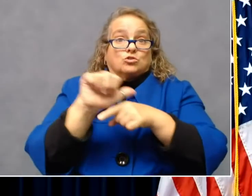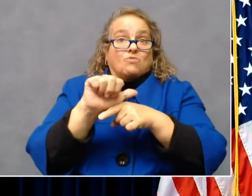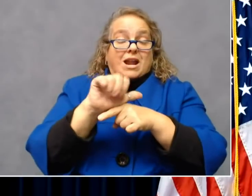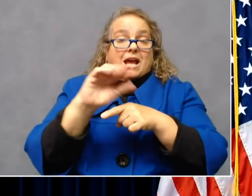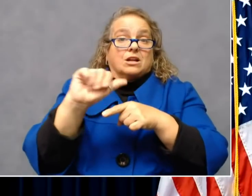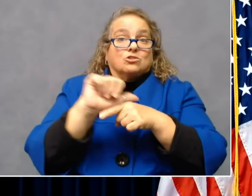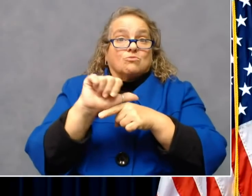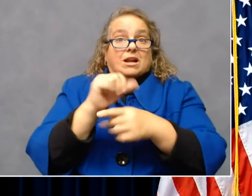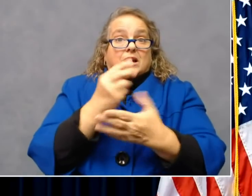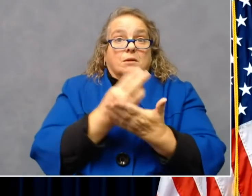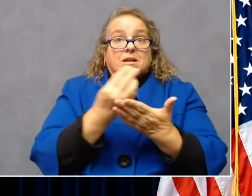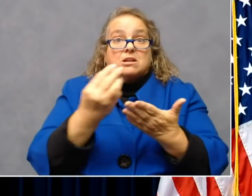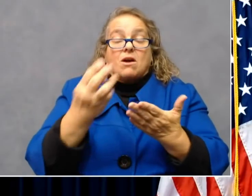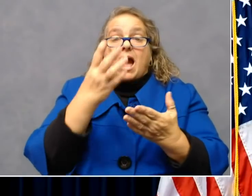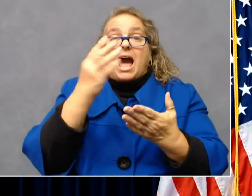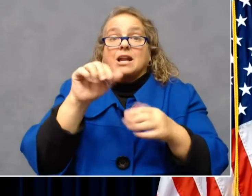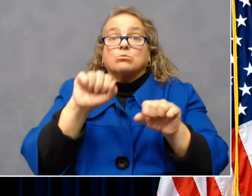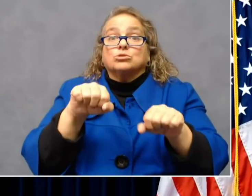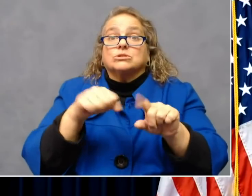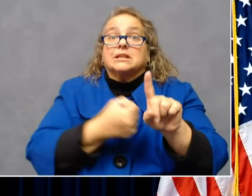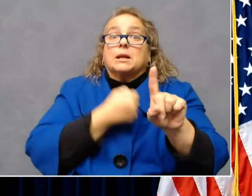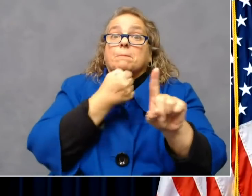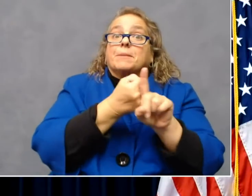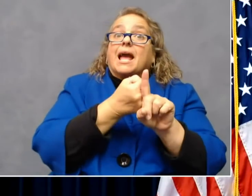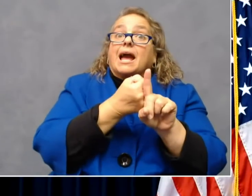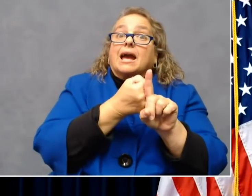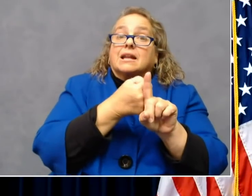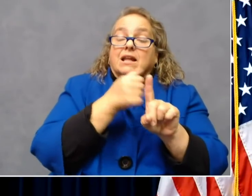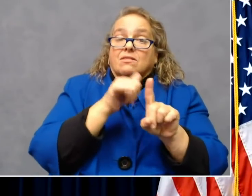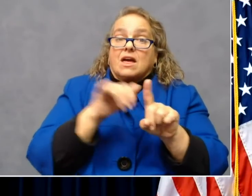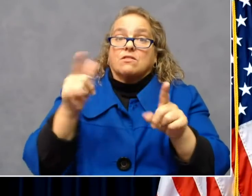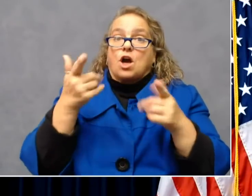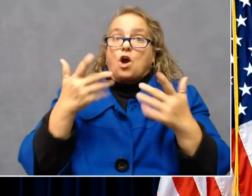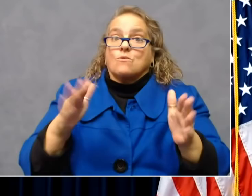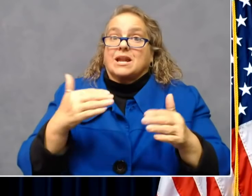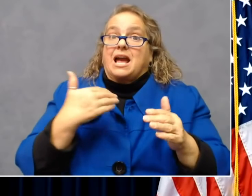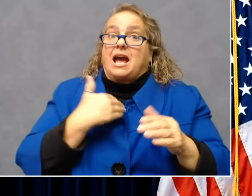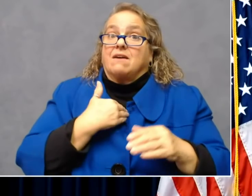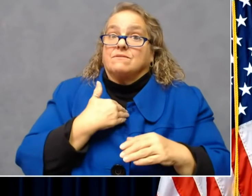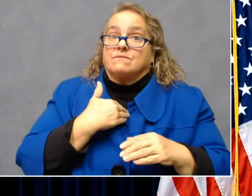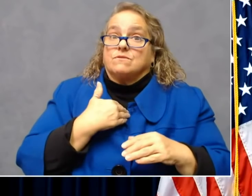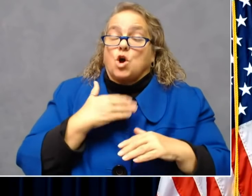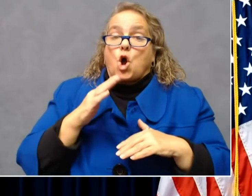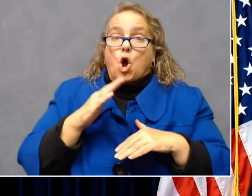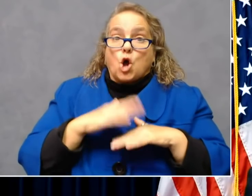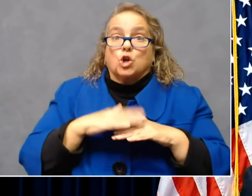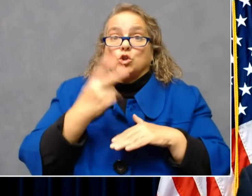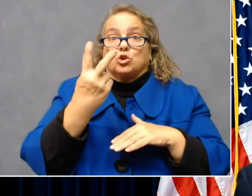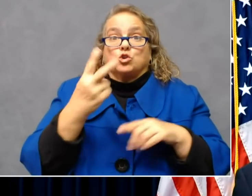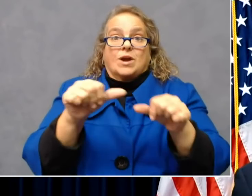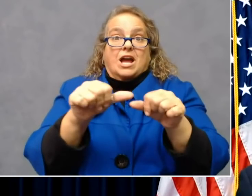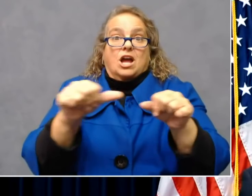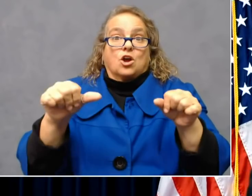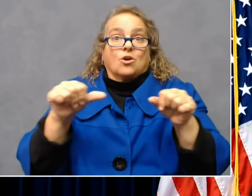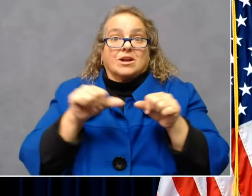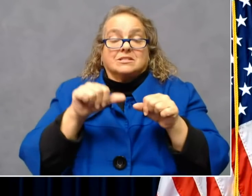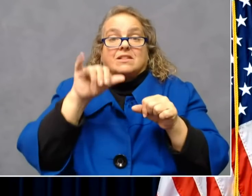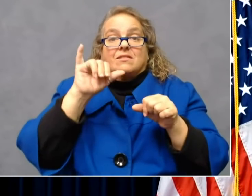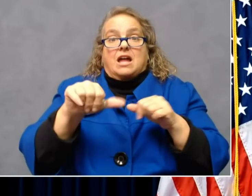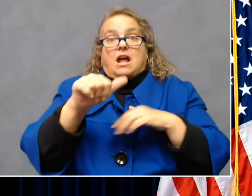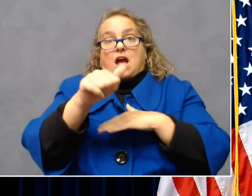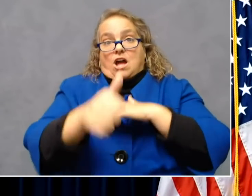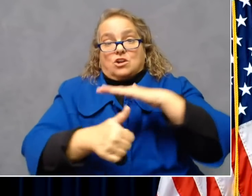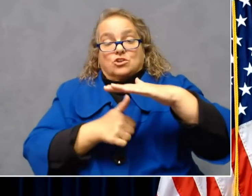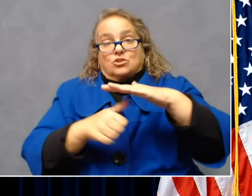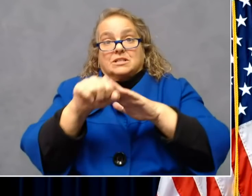potential impact that they may have had on the two areas that fall under the state purview. One